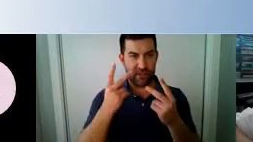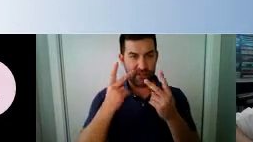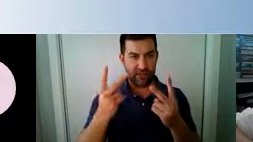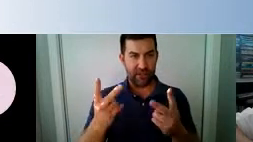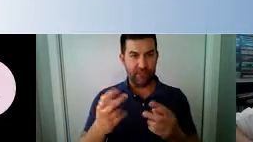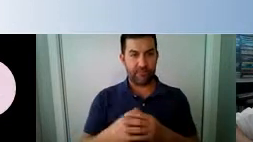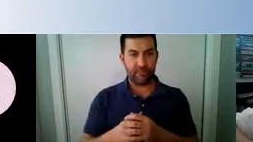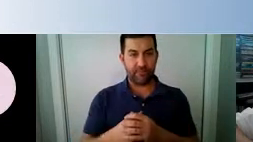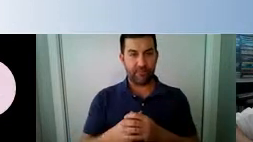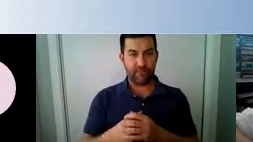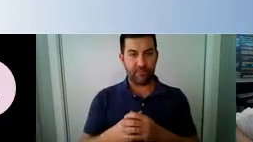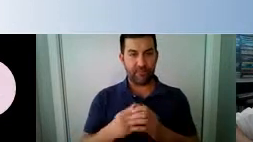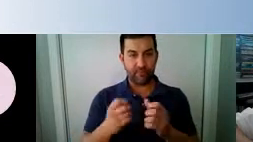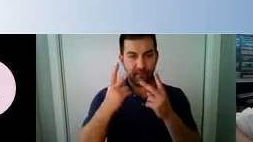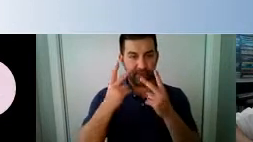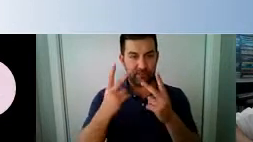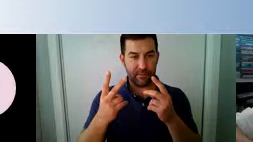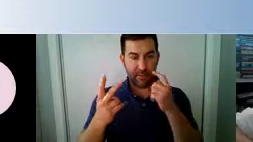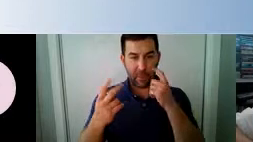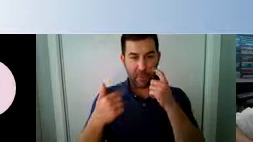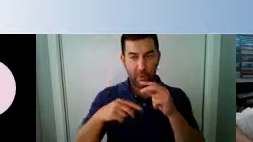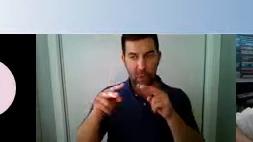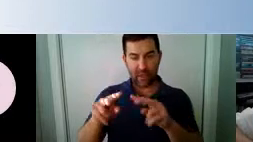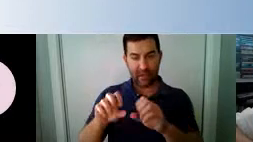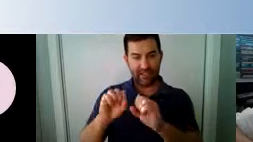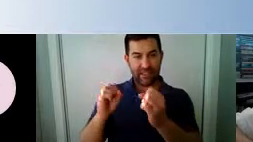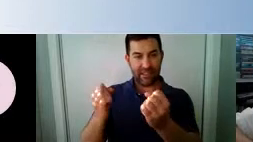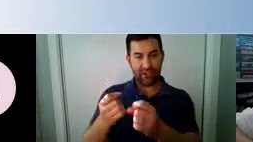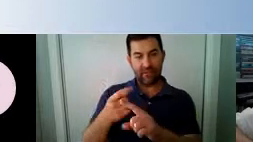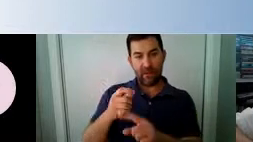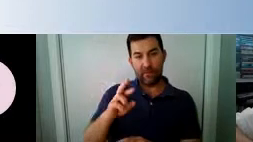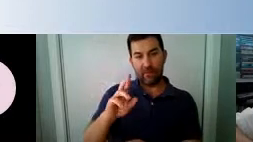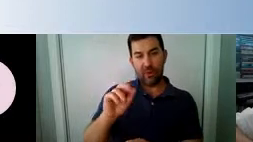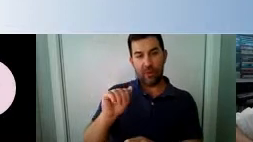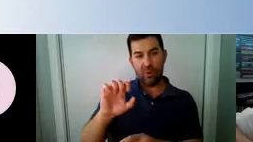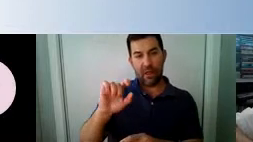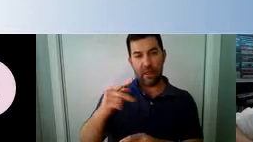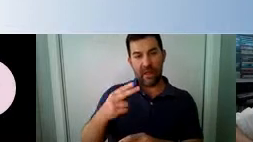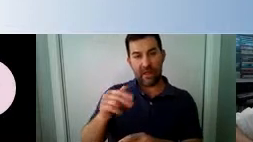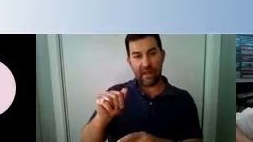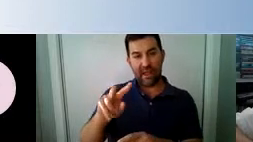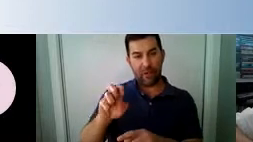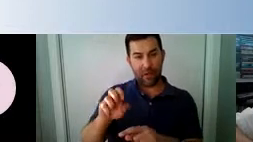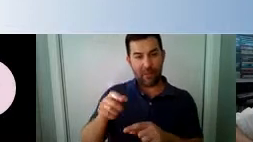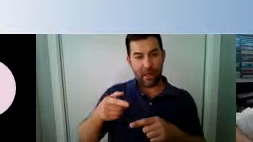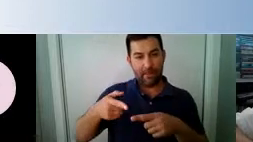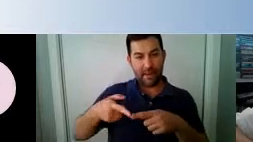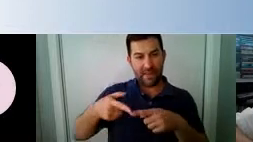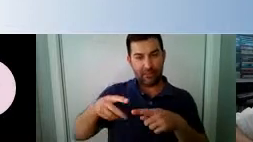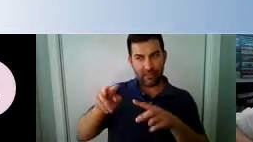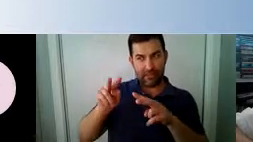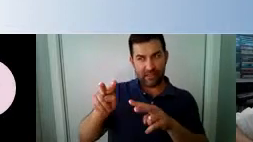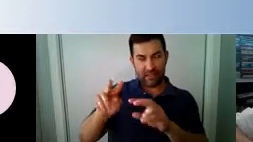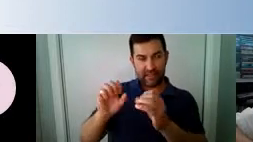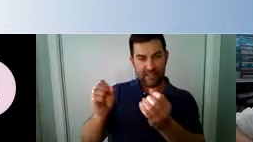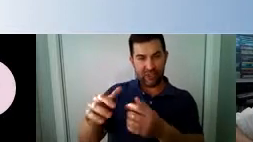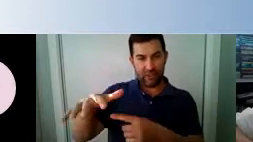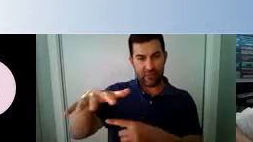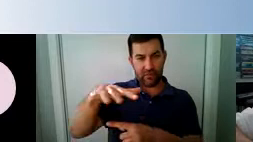can see the, we're looking at the station from the Raleigh Avenue kind of corner, that bend. You can see that